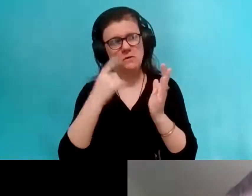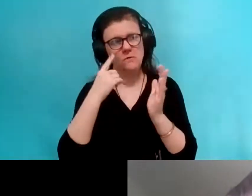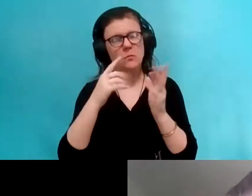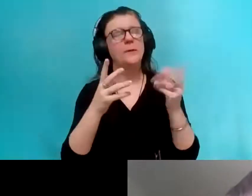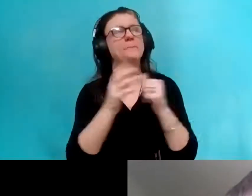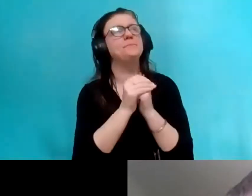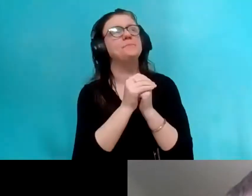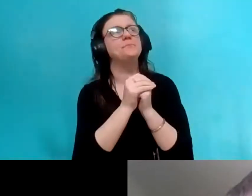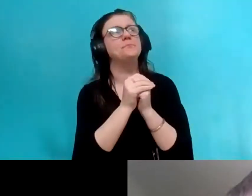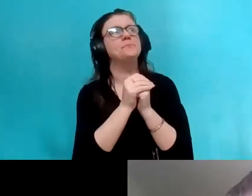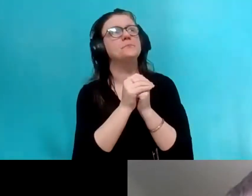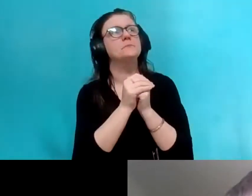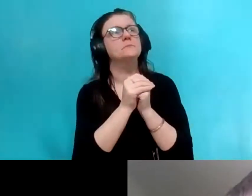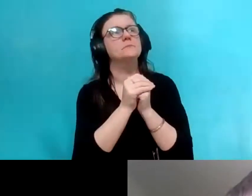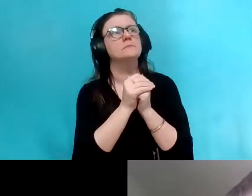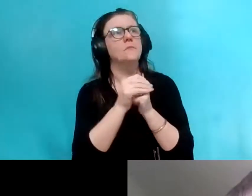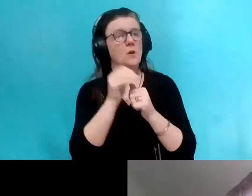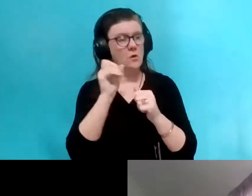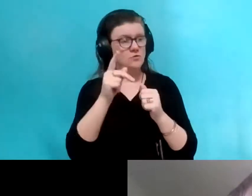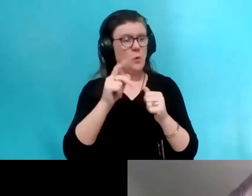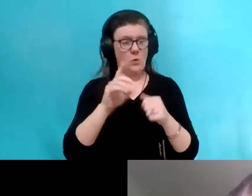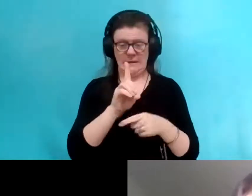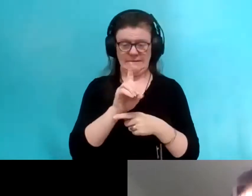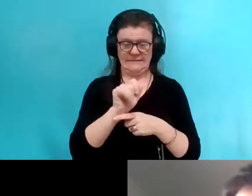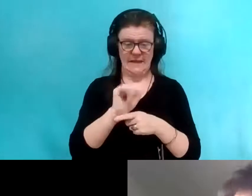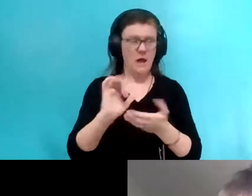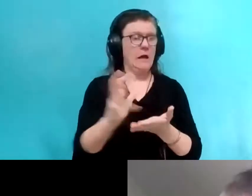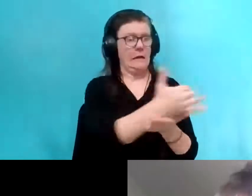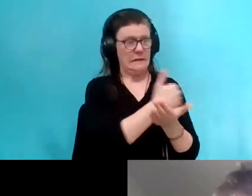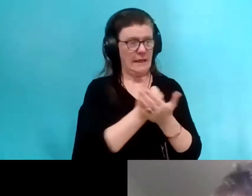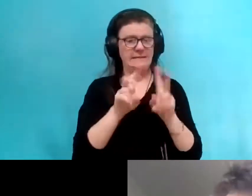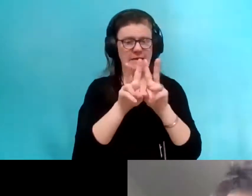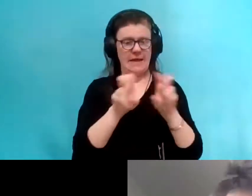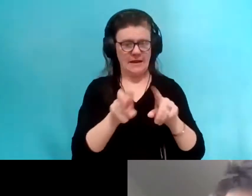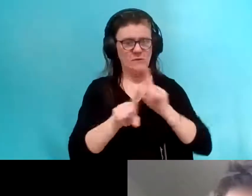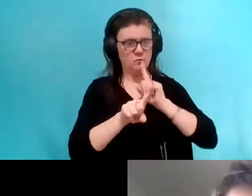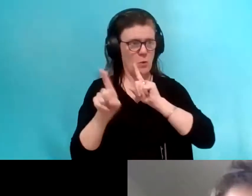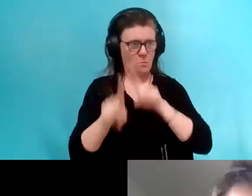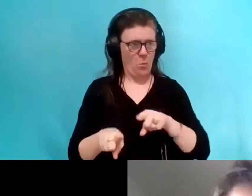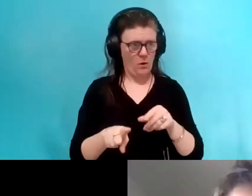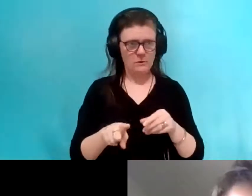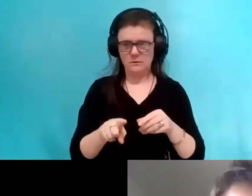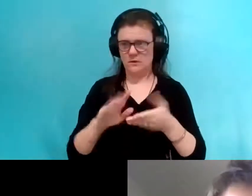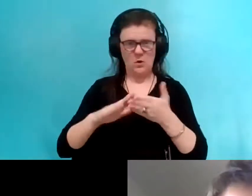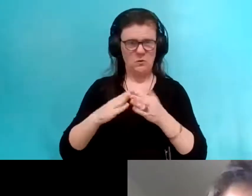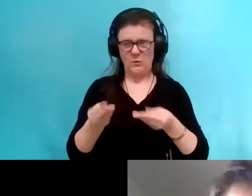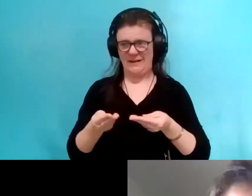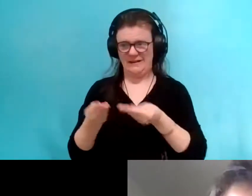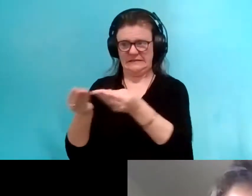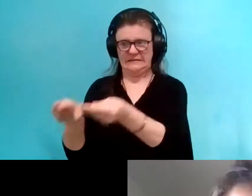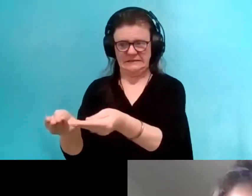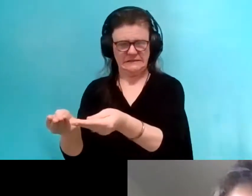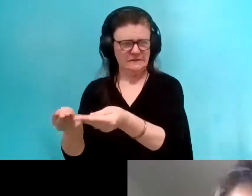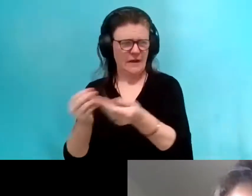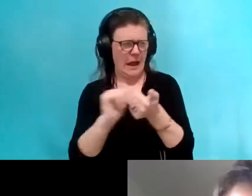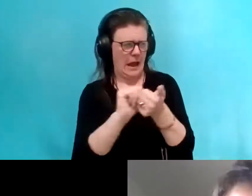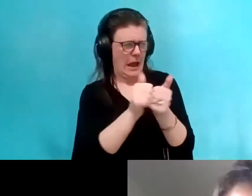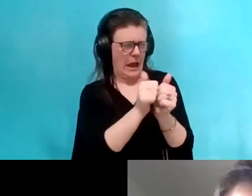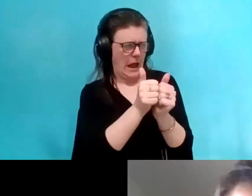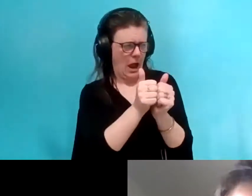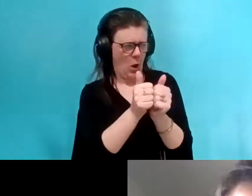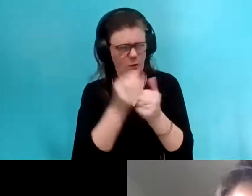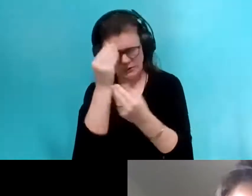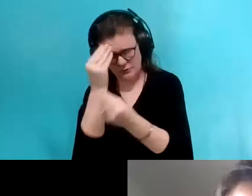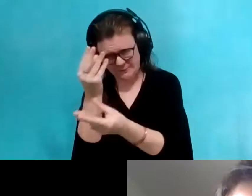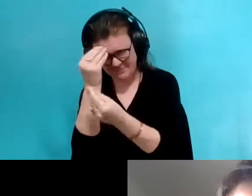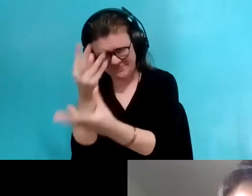ways to share that data with the communities, given that many don't have access to the reports or in some cases even